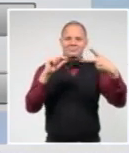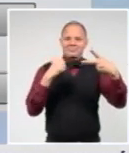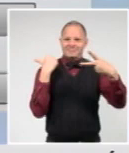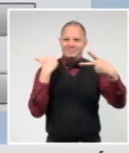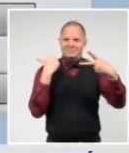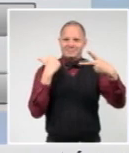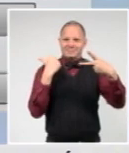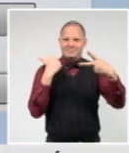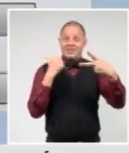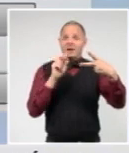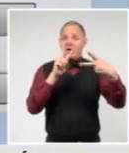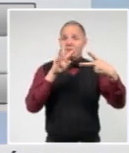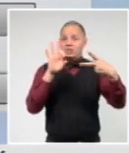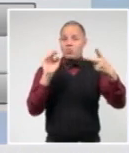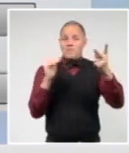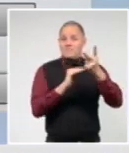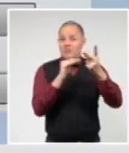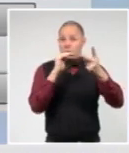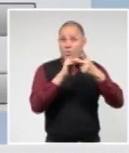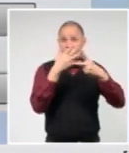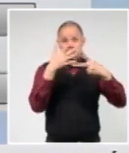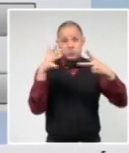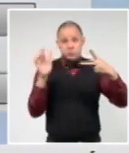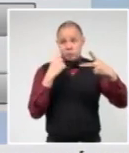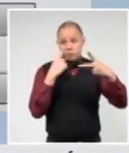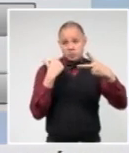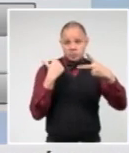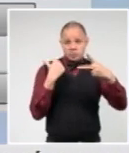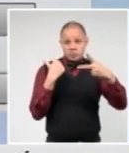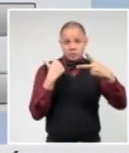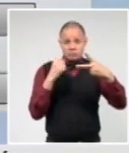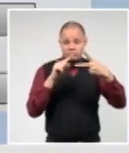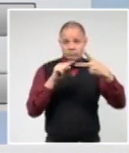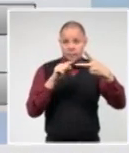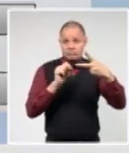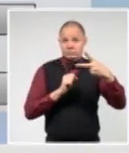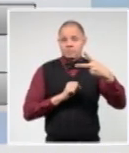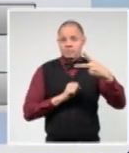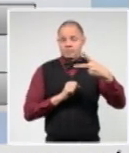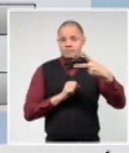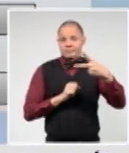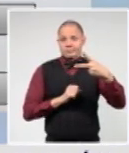286,031 people were diagnosed with the virus, for a total of